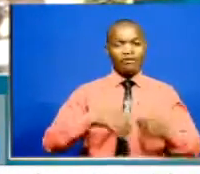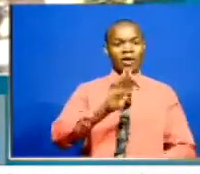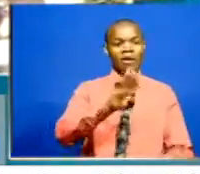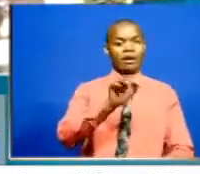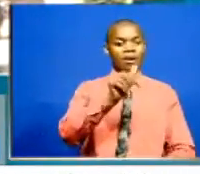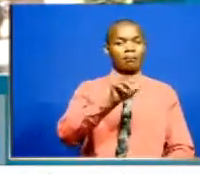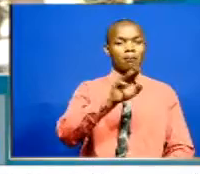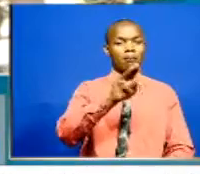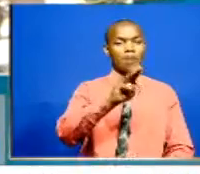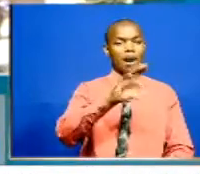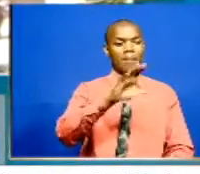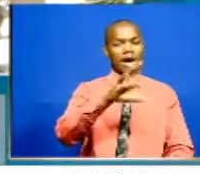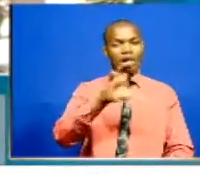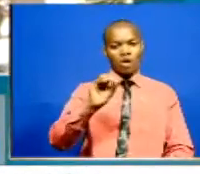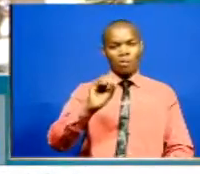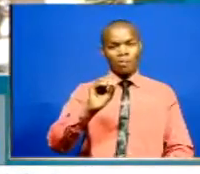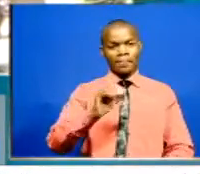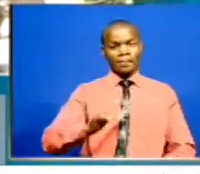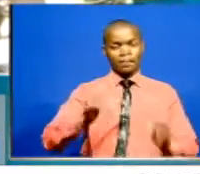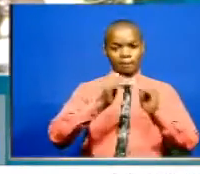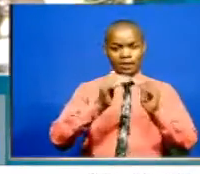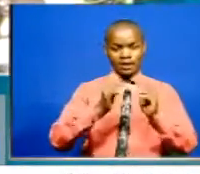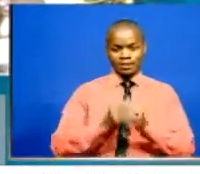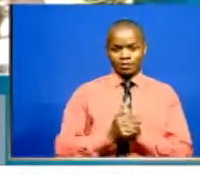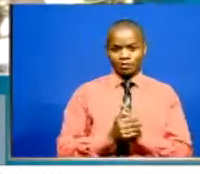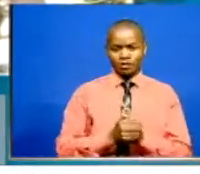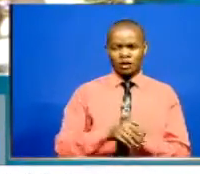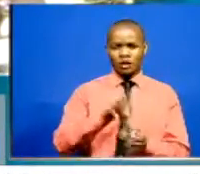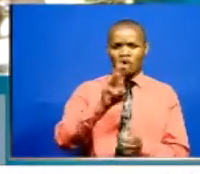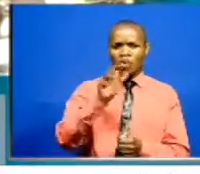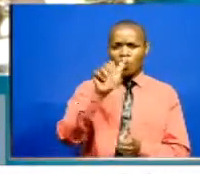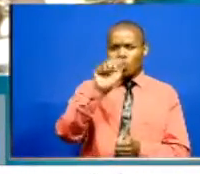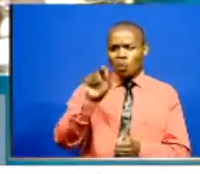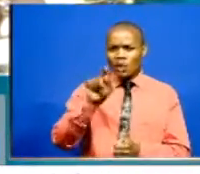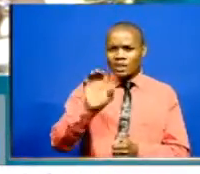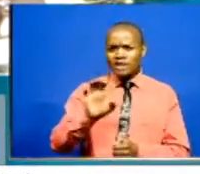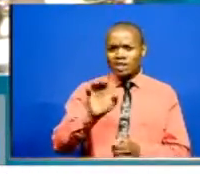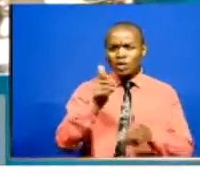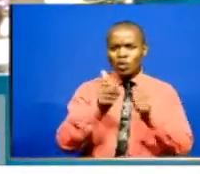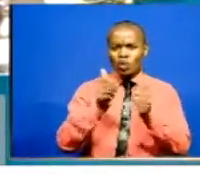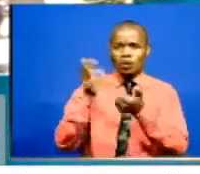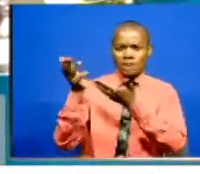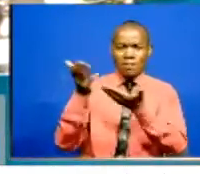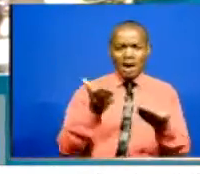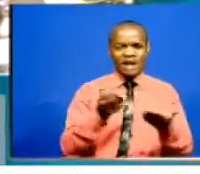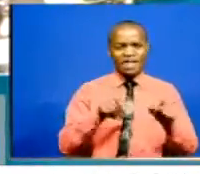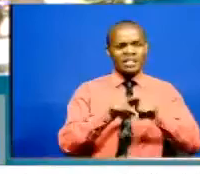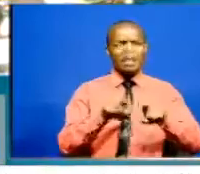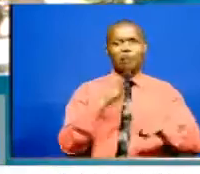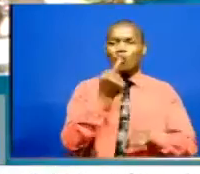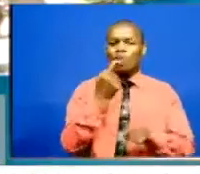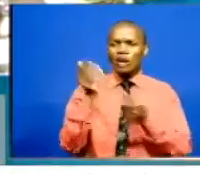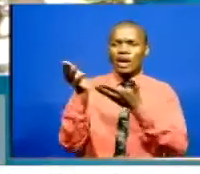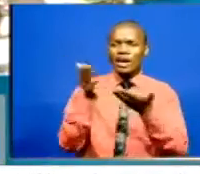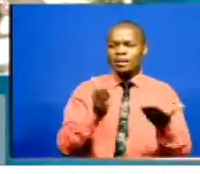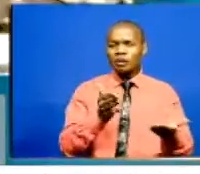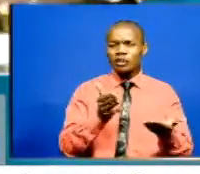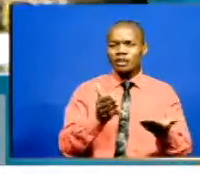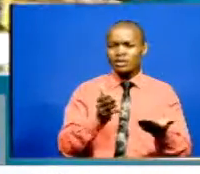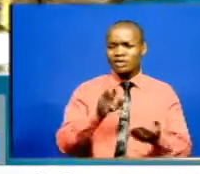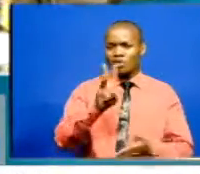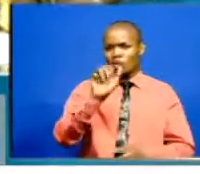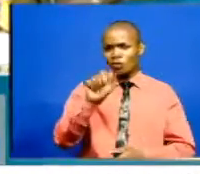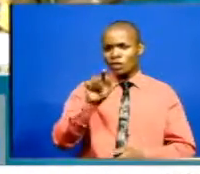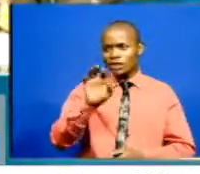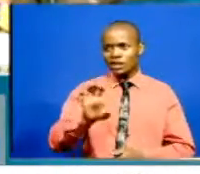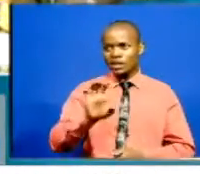And perhaps what are some of these wastes that are dumped here? And who are responsible for dumping all this here in Africa? Because